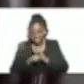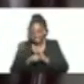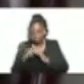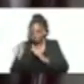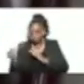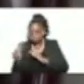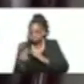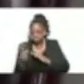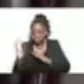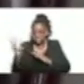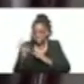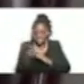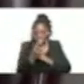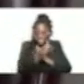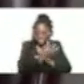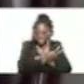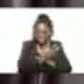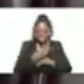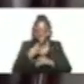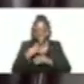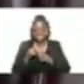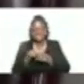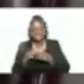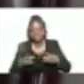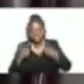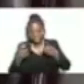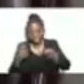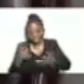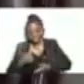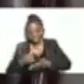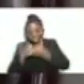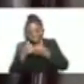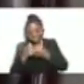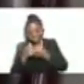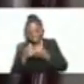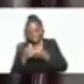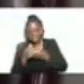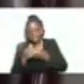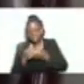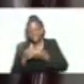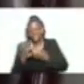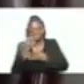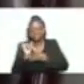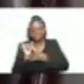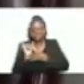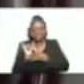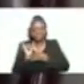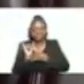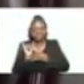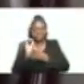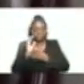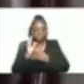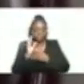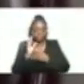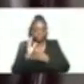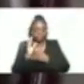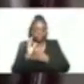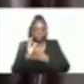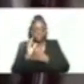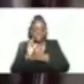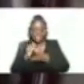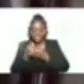vendors. By providing this assistance, the ministry aims to help those affected to recover and resume